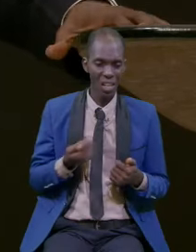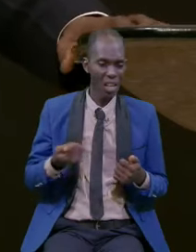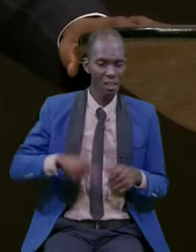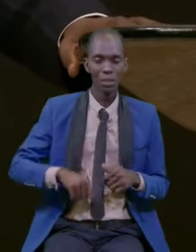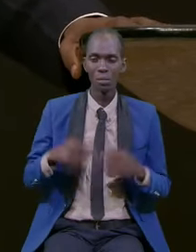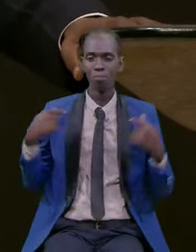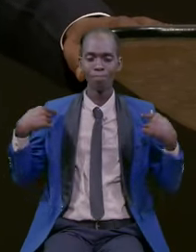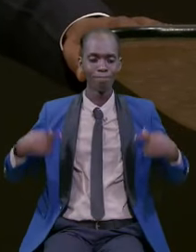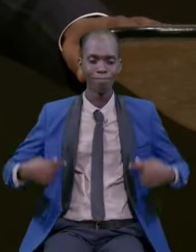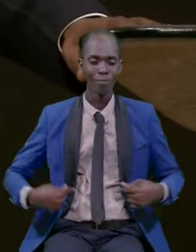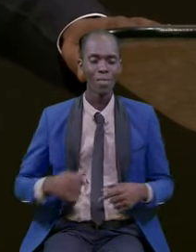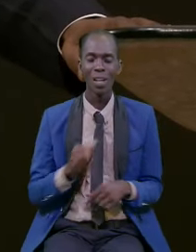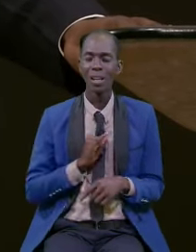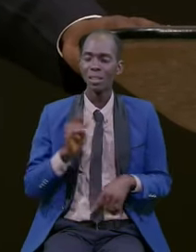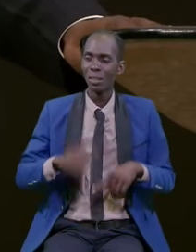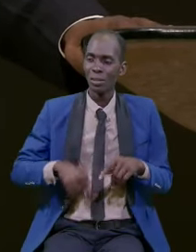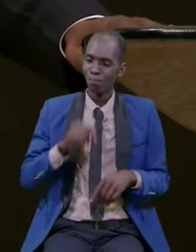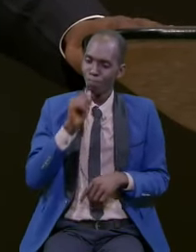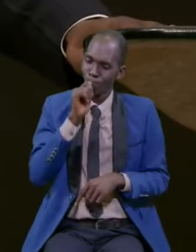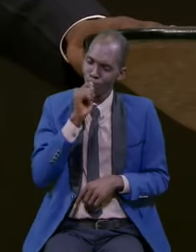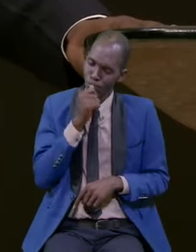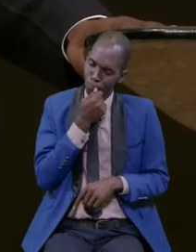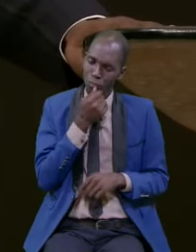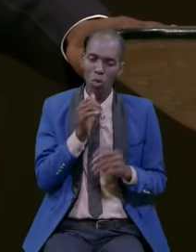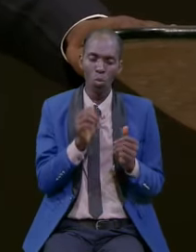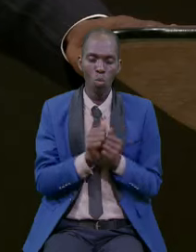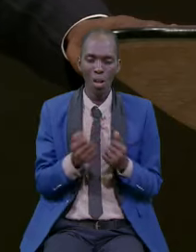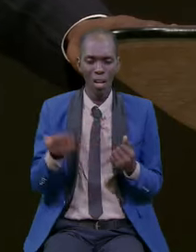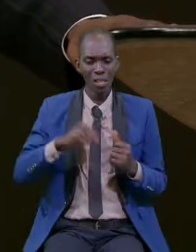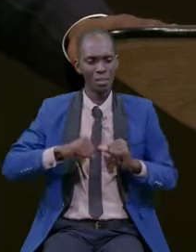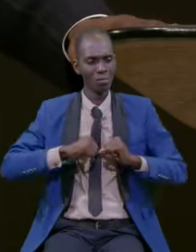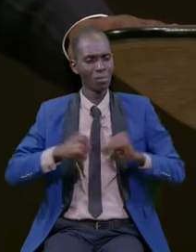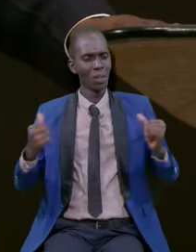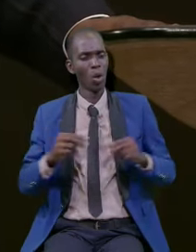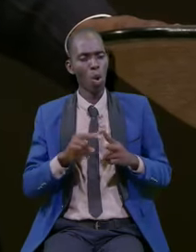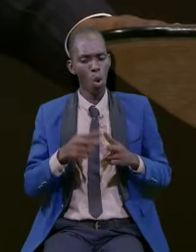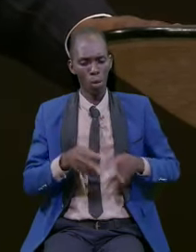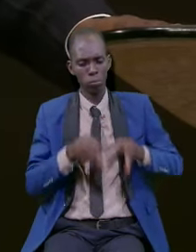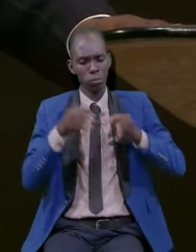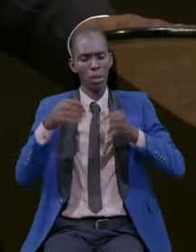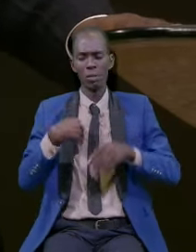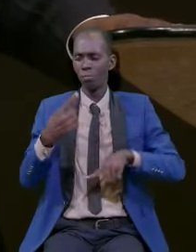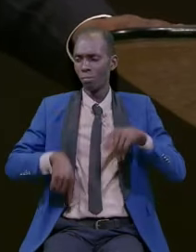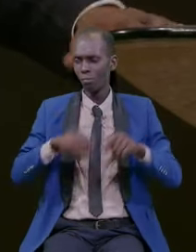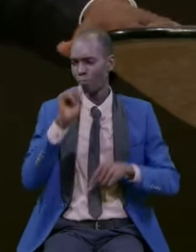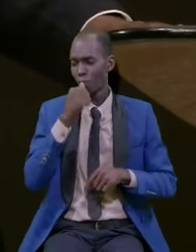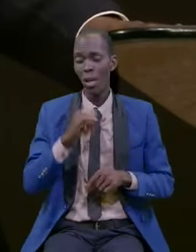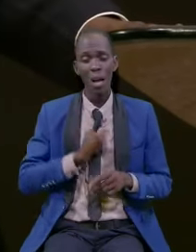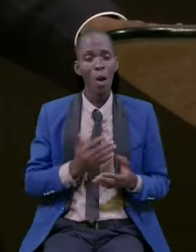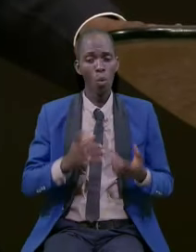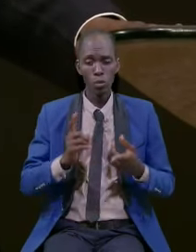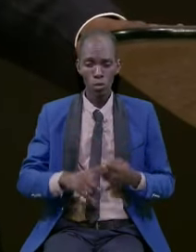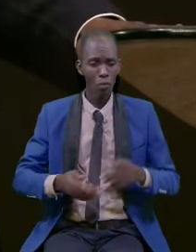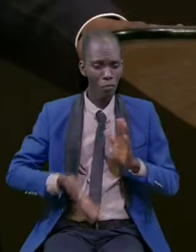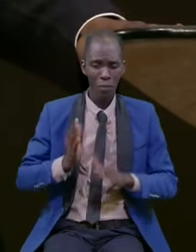any denial or delay. I want to be in control of this, this, and that. I want to